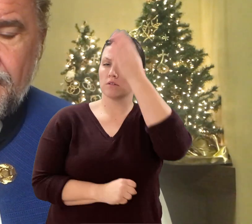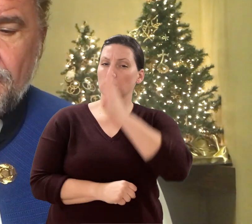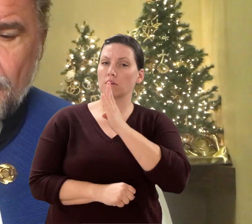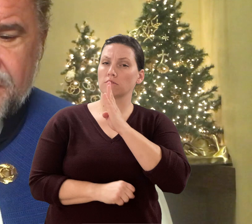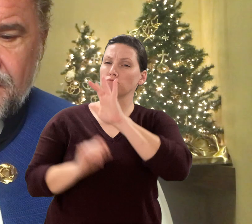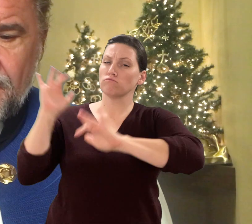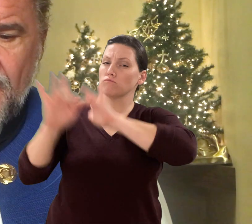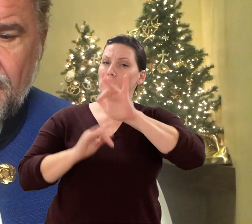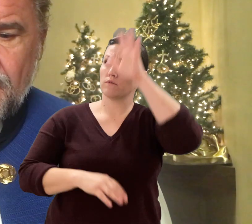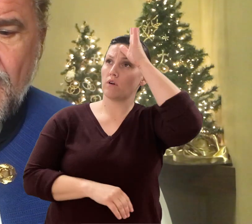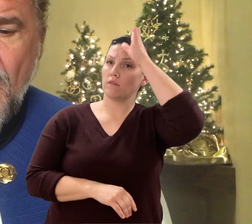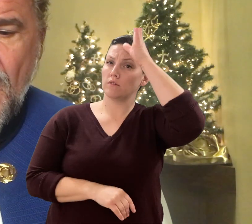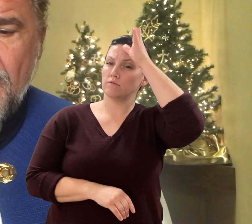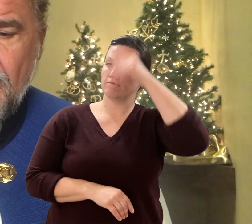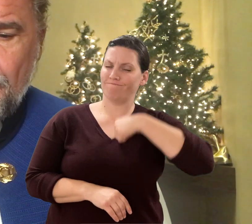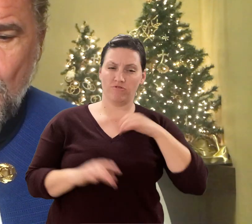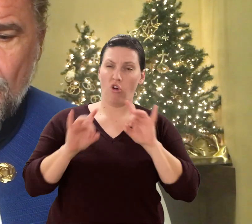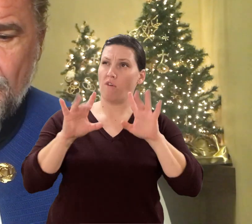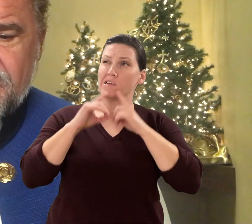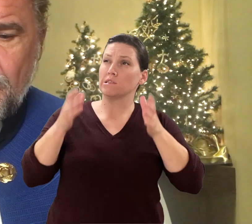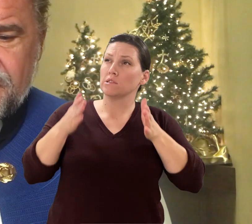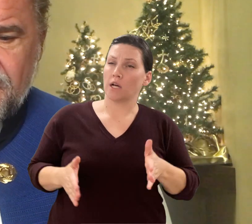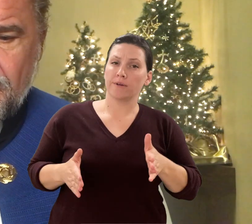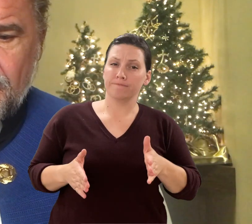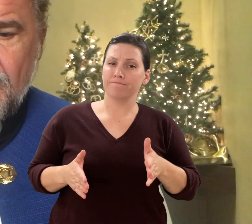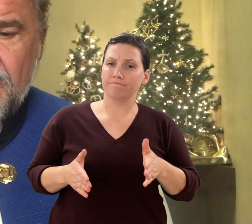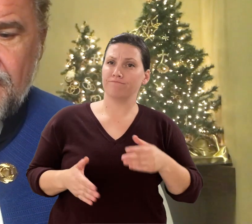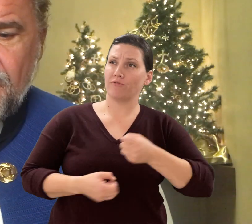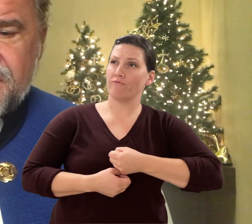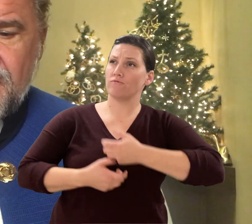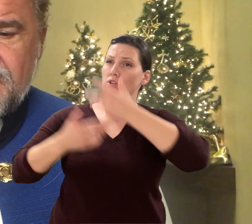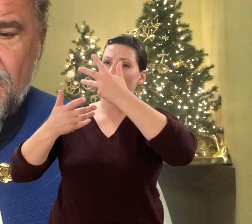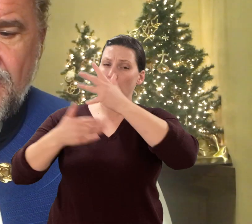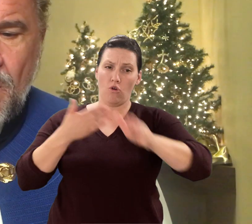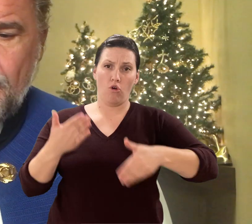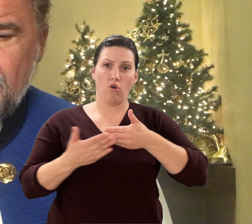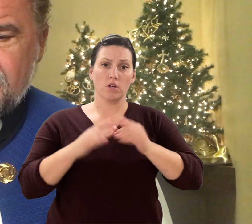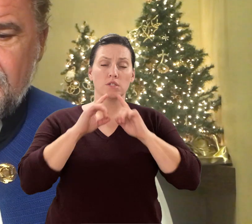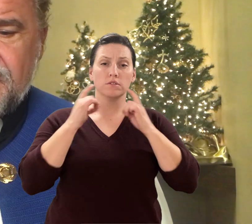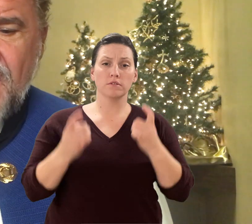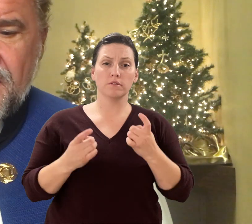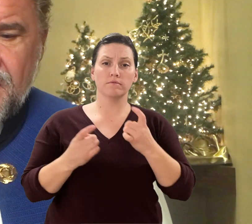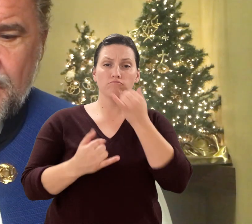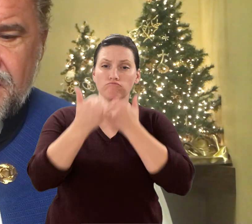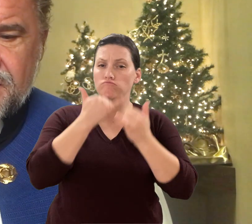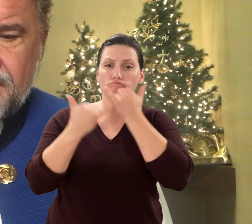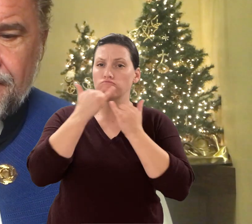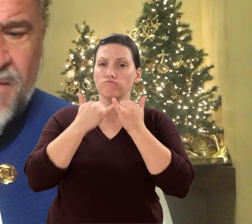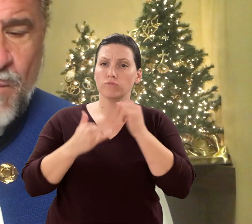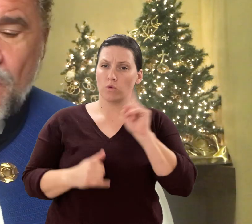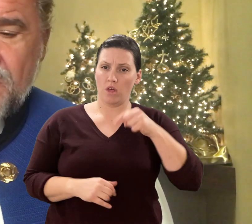God, merciful Father, I, a poor, miserable sinner, confess unto Thee all my sins and